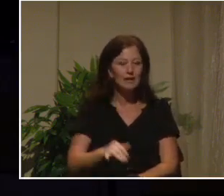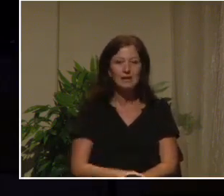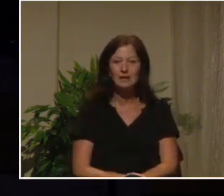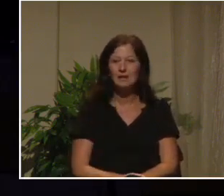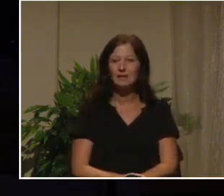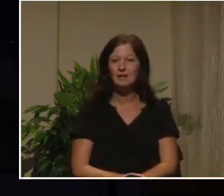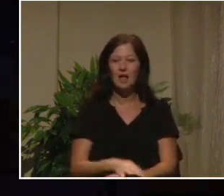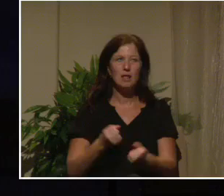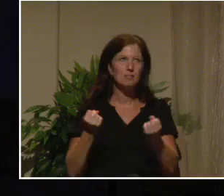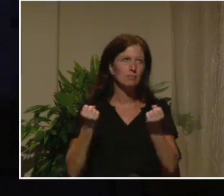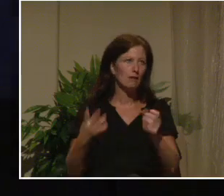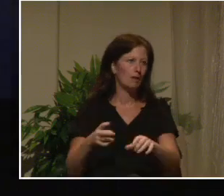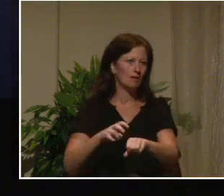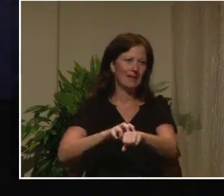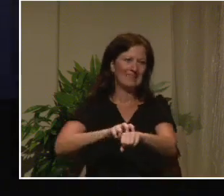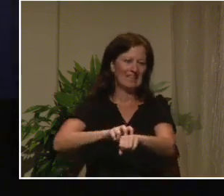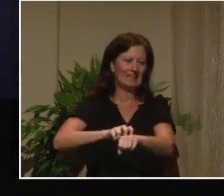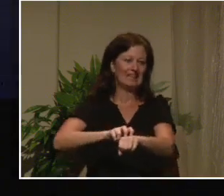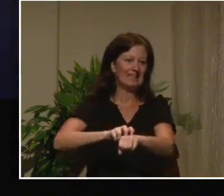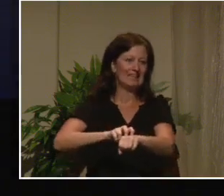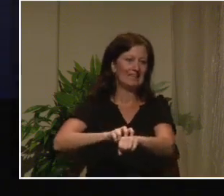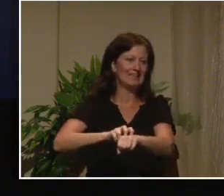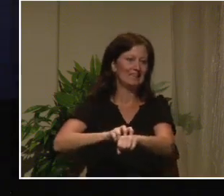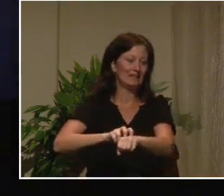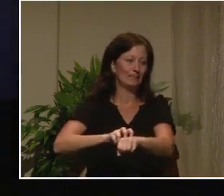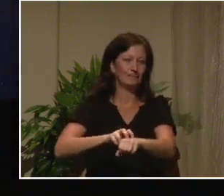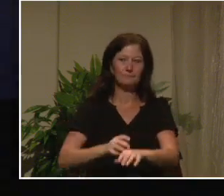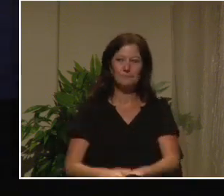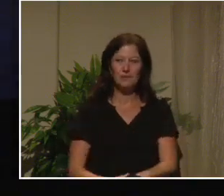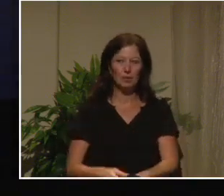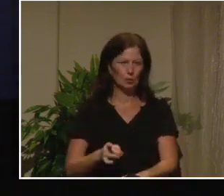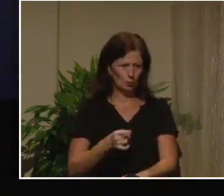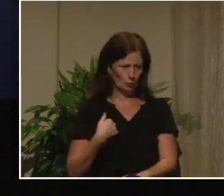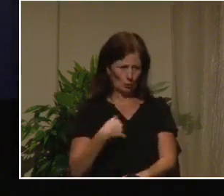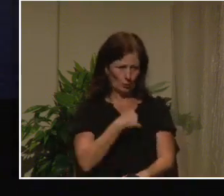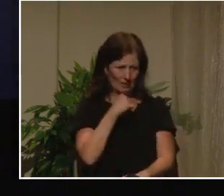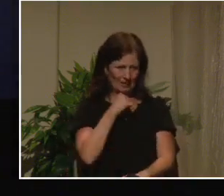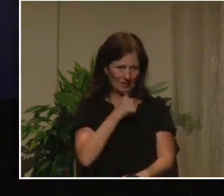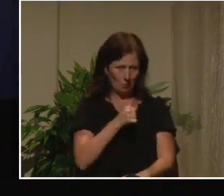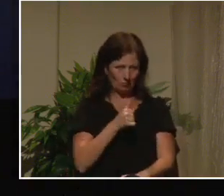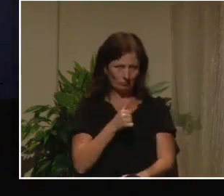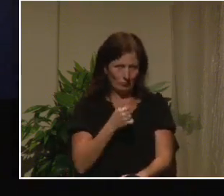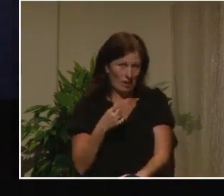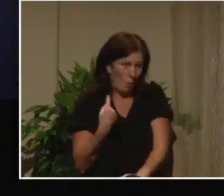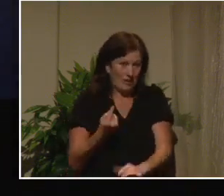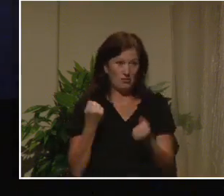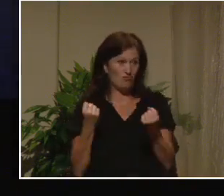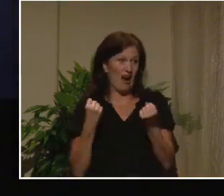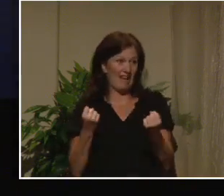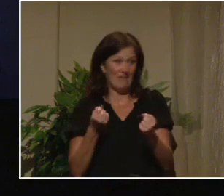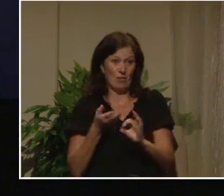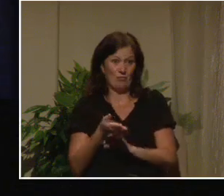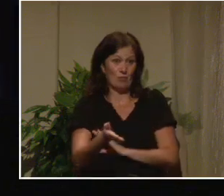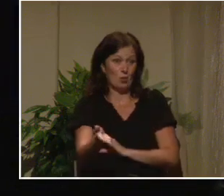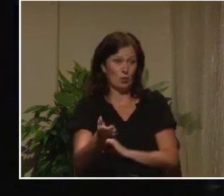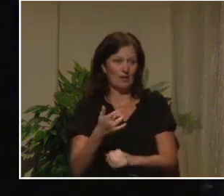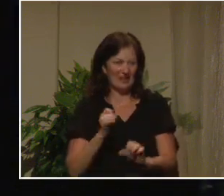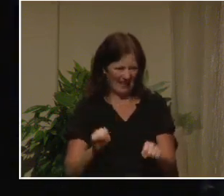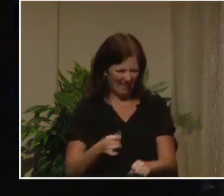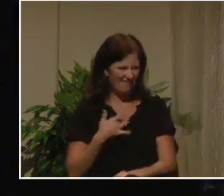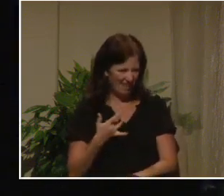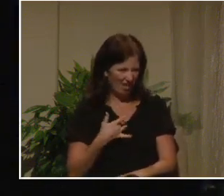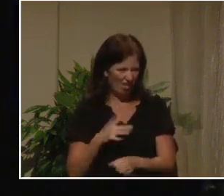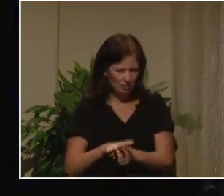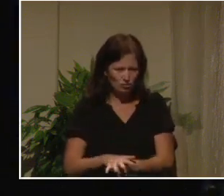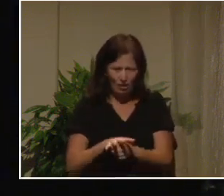There's anxiety, and we don't have to do much to feel the anxiety that is in the world. This is a